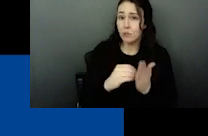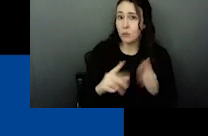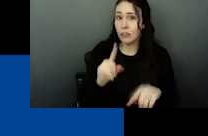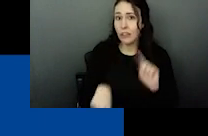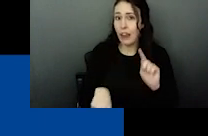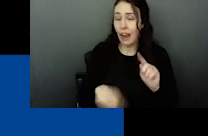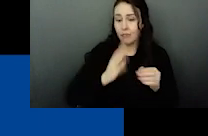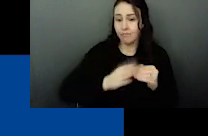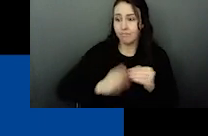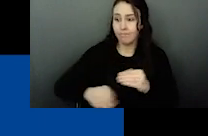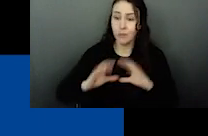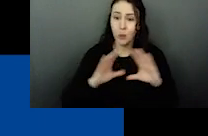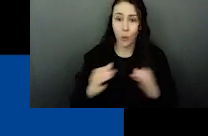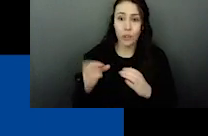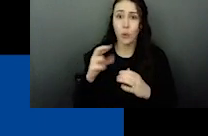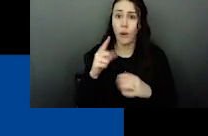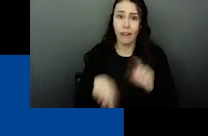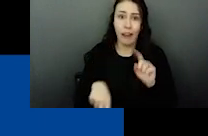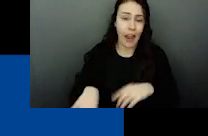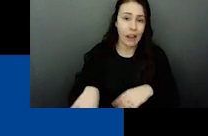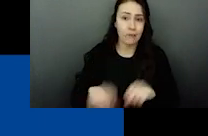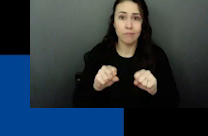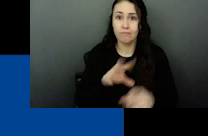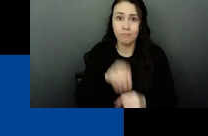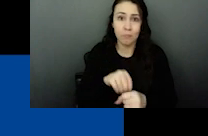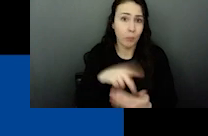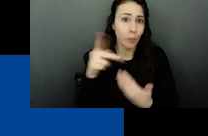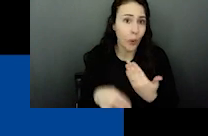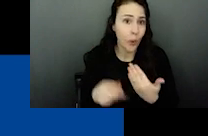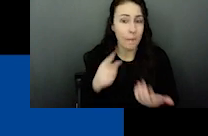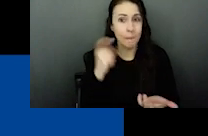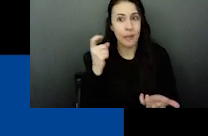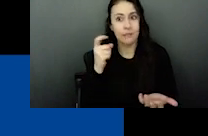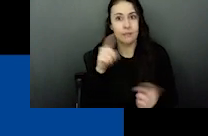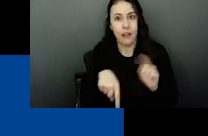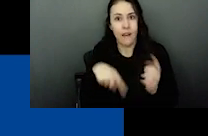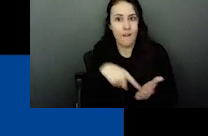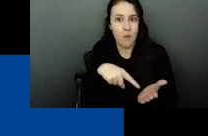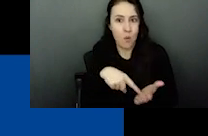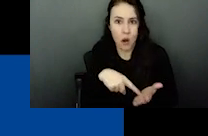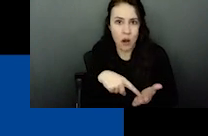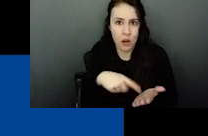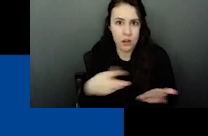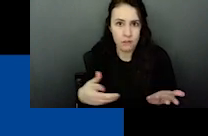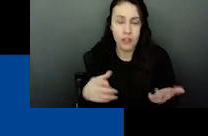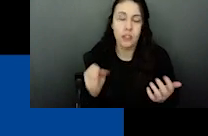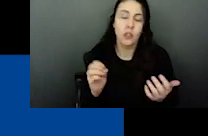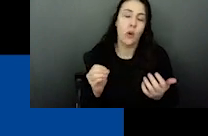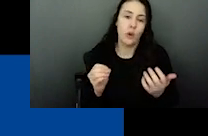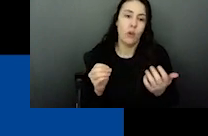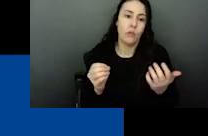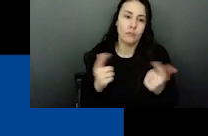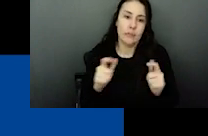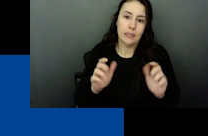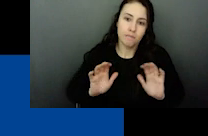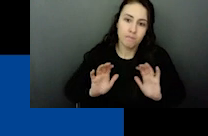programs just simply because they can't afford to get the events. And so there's a huge push by